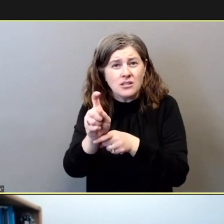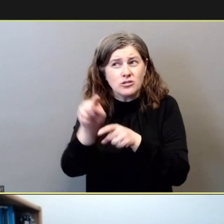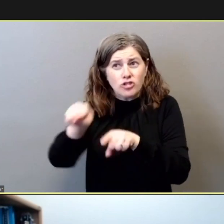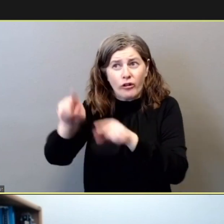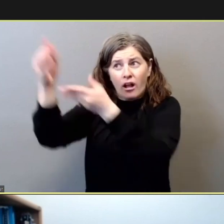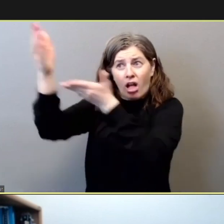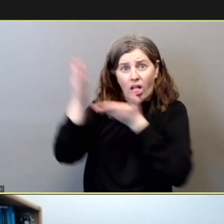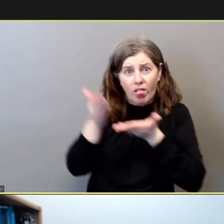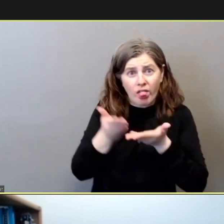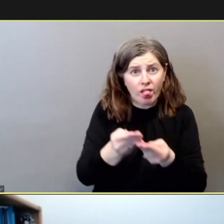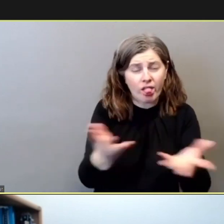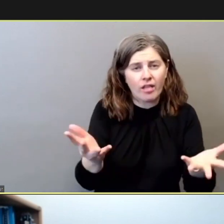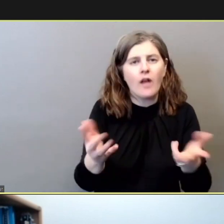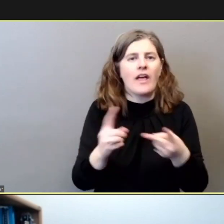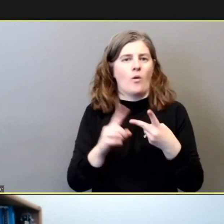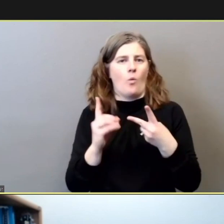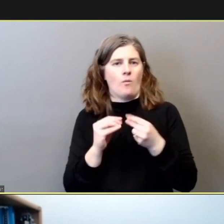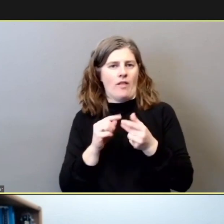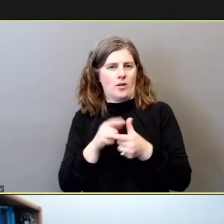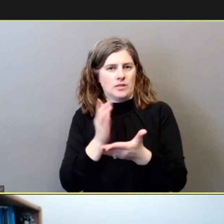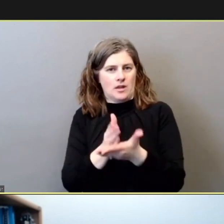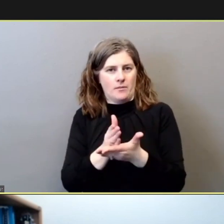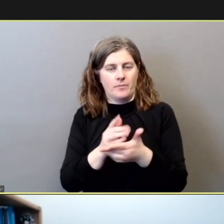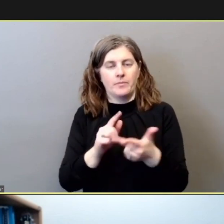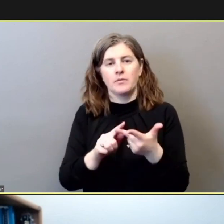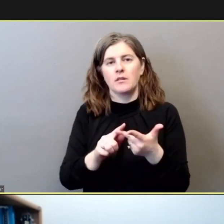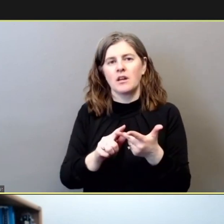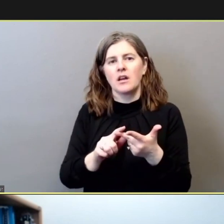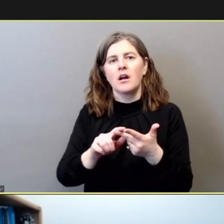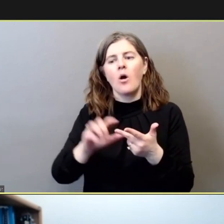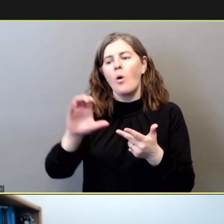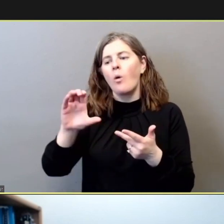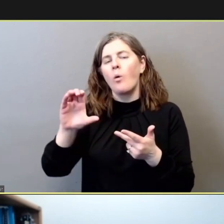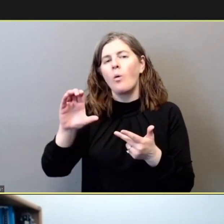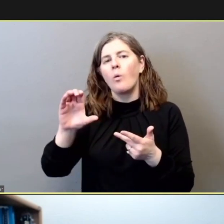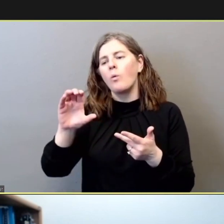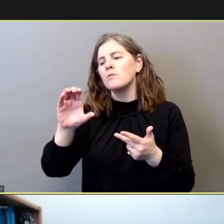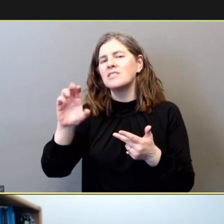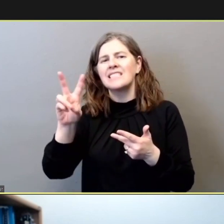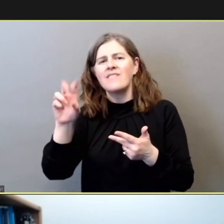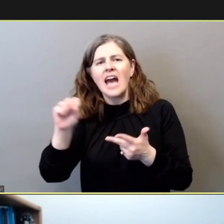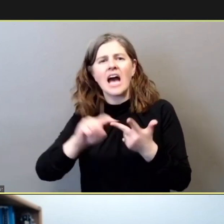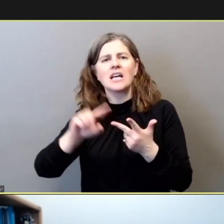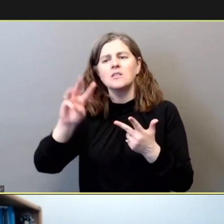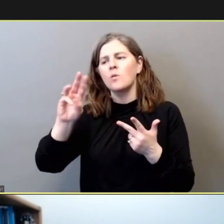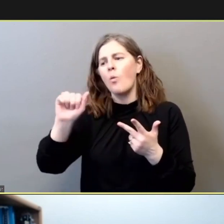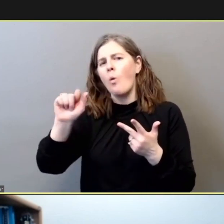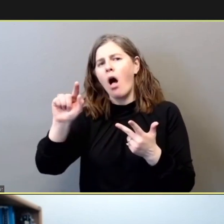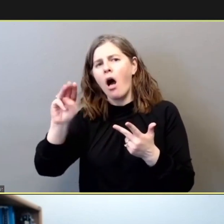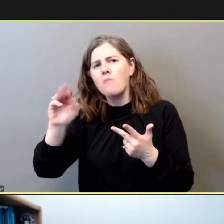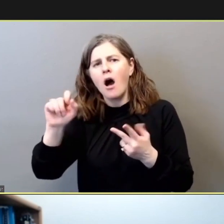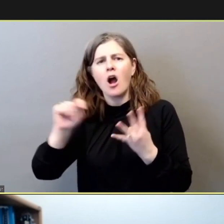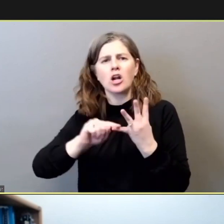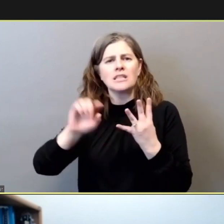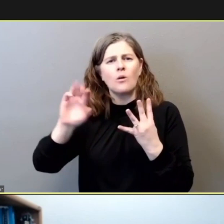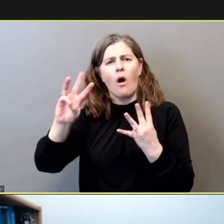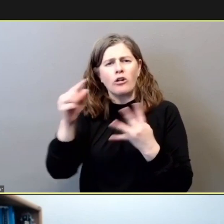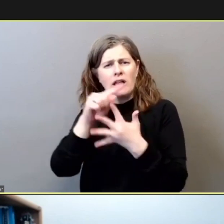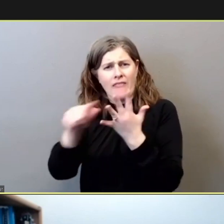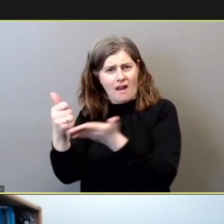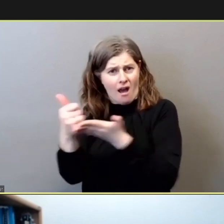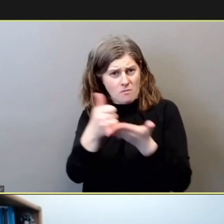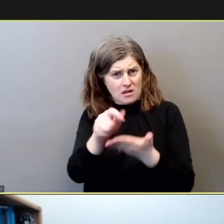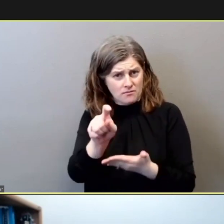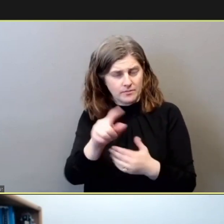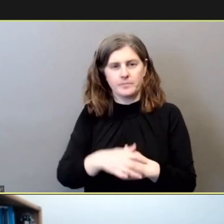other question, then I'll stop. But are chains like Walmart, CVS, and Walgreens, are they helping out? Okay. Yes,